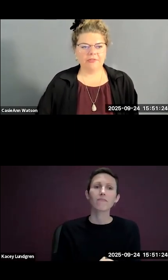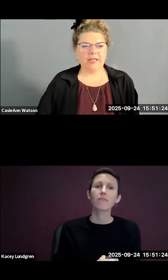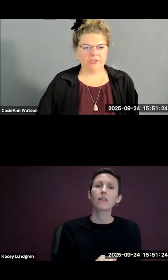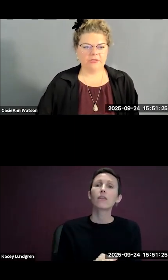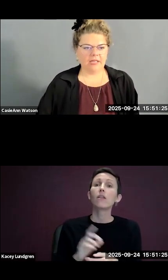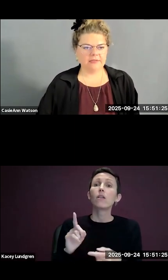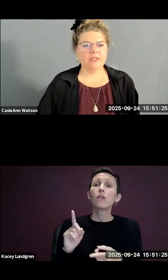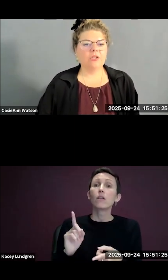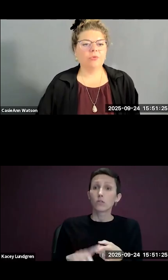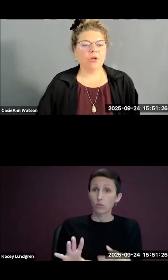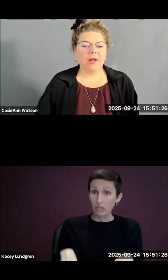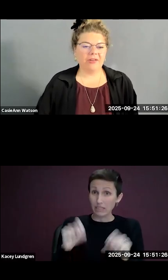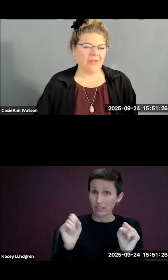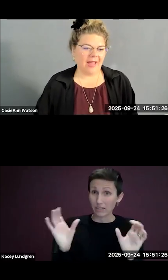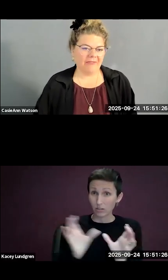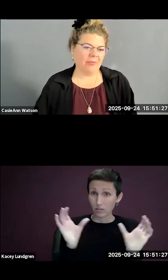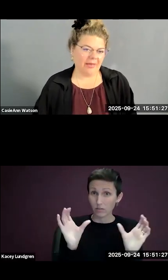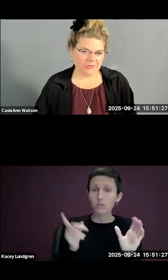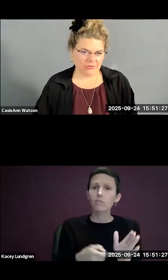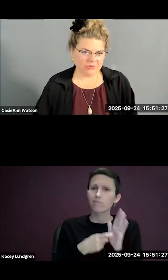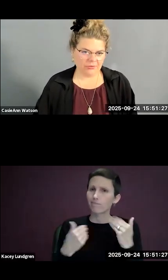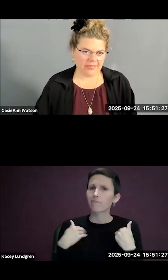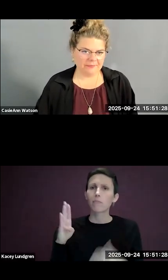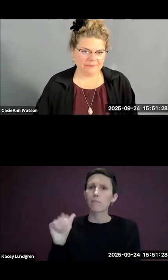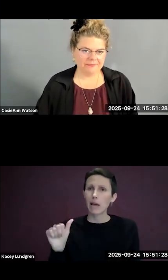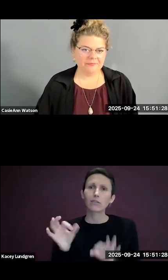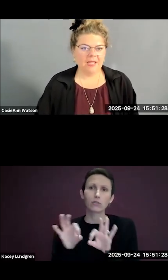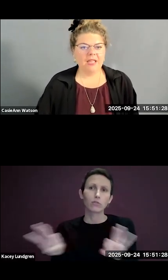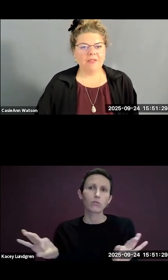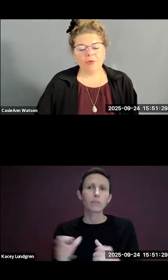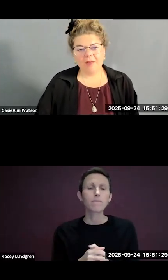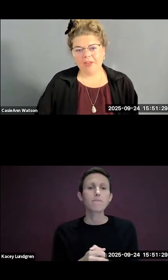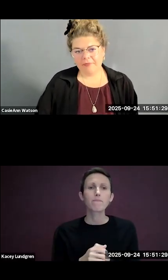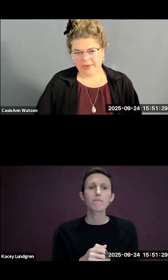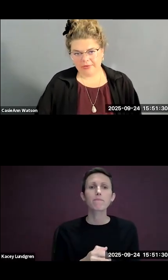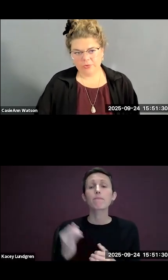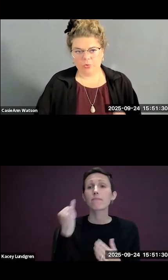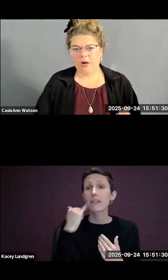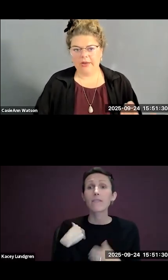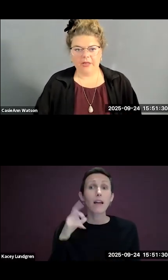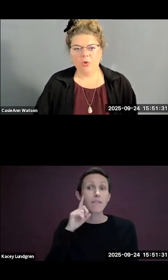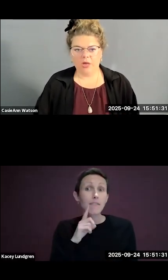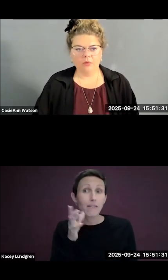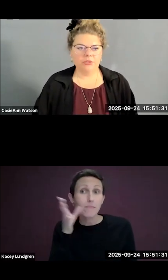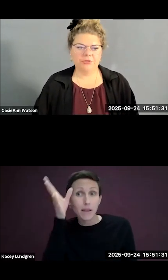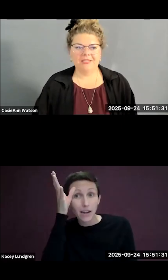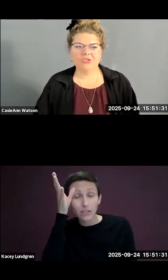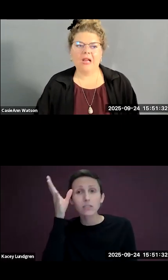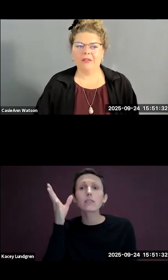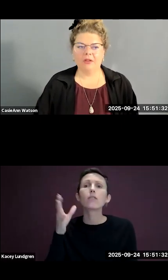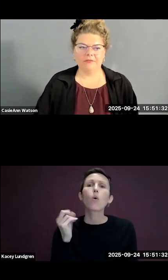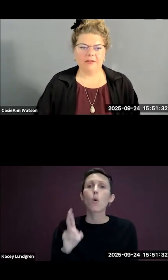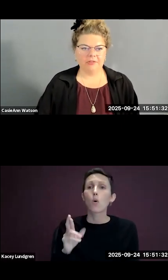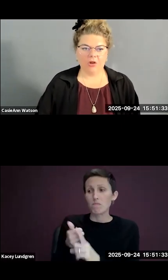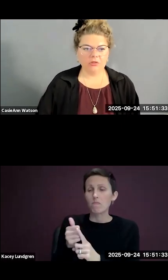take the certification test, you're required to have a bachelor's degree. If you have deaf parents or are a CODA, which